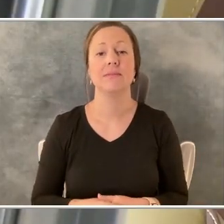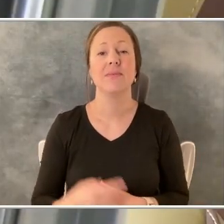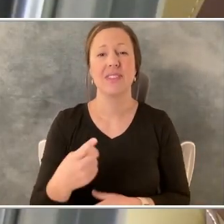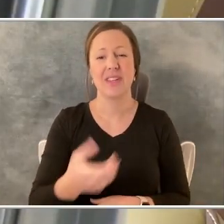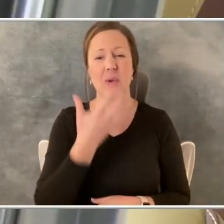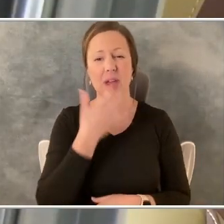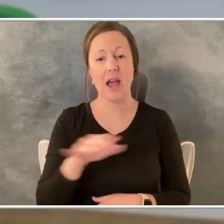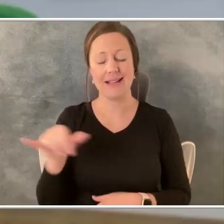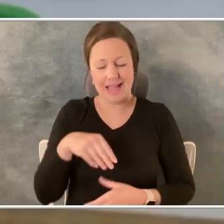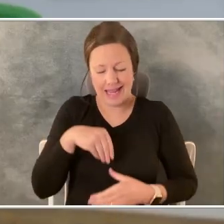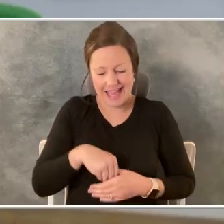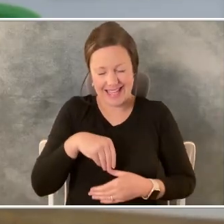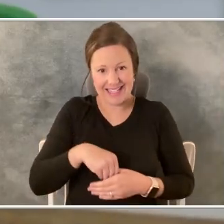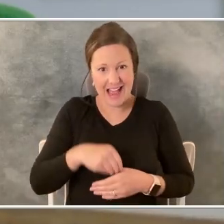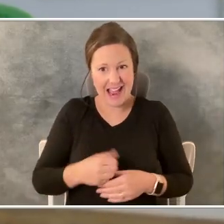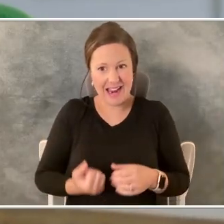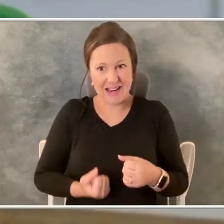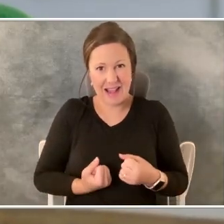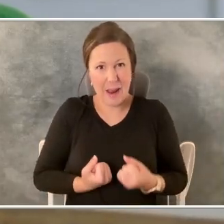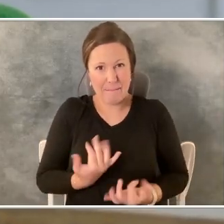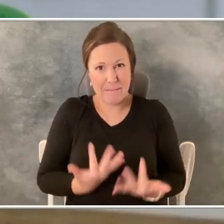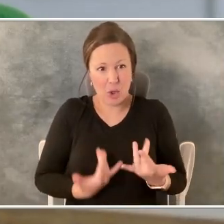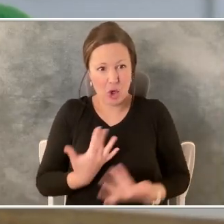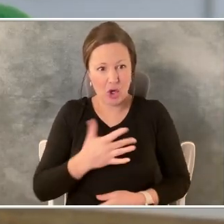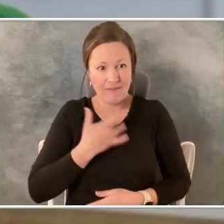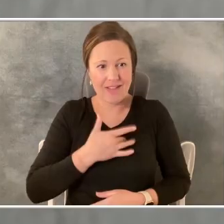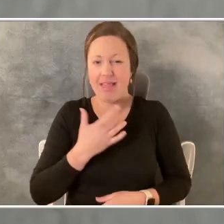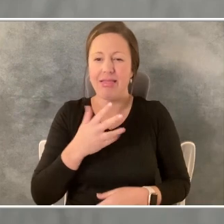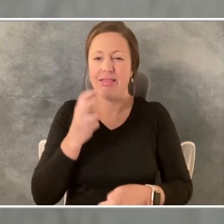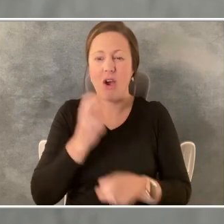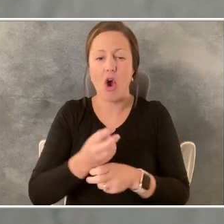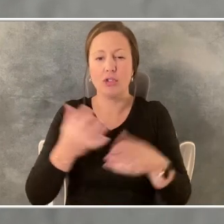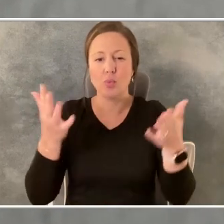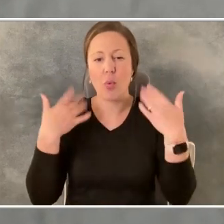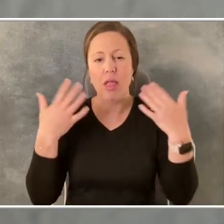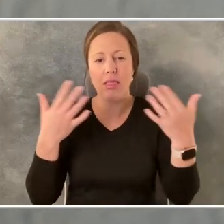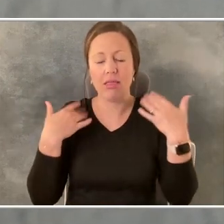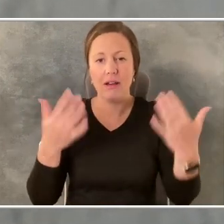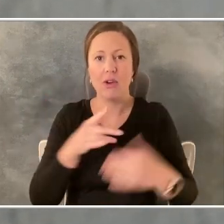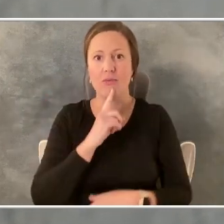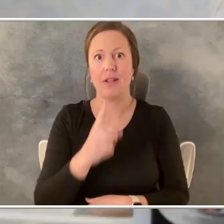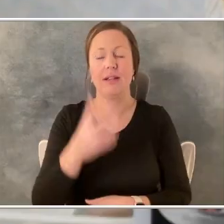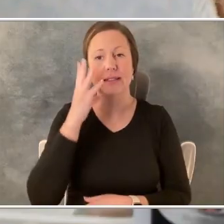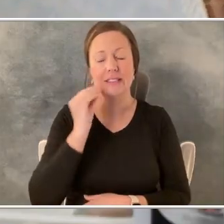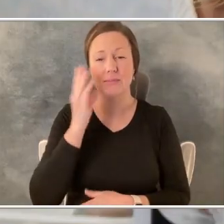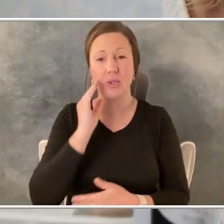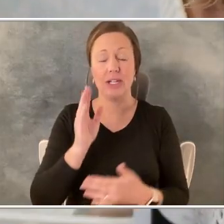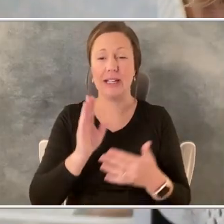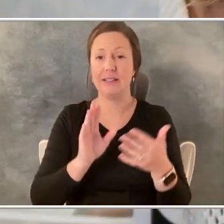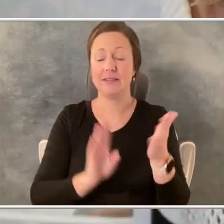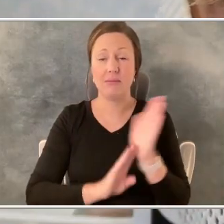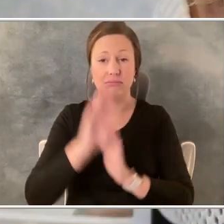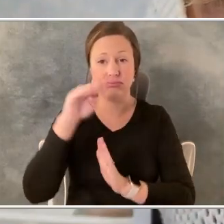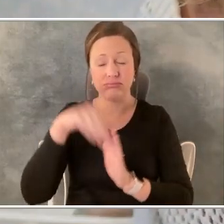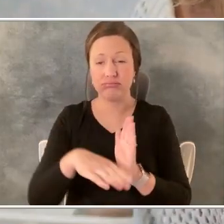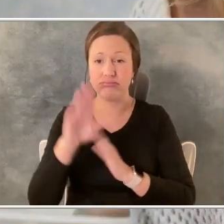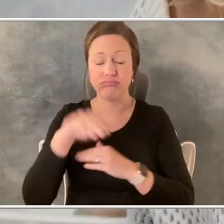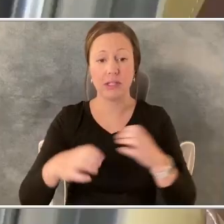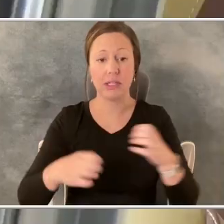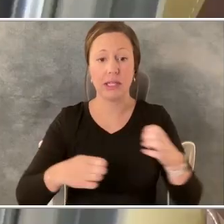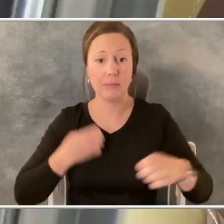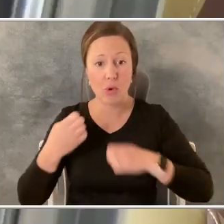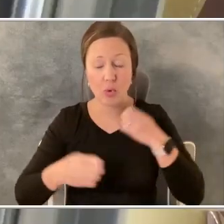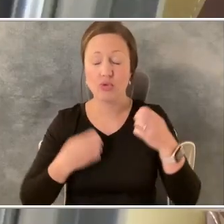inside burning, and it's like hard to cool yourself down. And you just go through all these crazy emotions of standing in front of the refrigerator